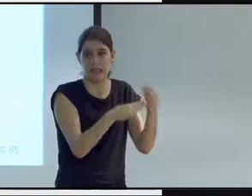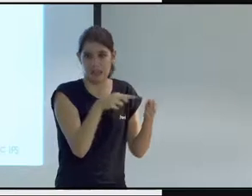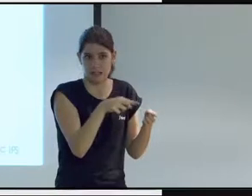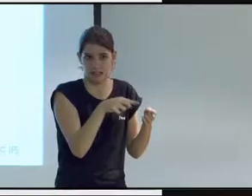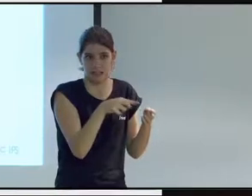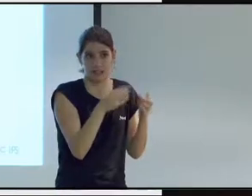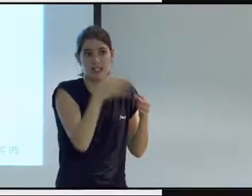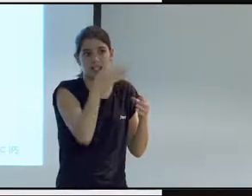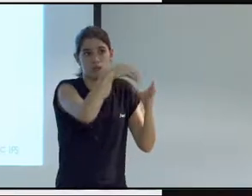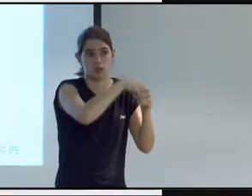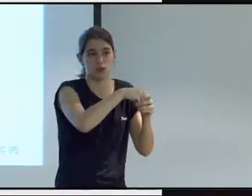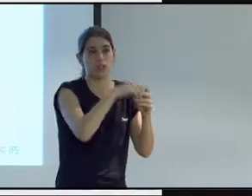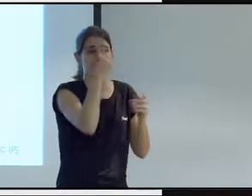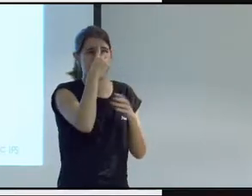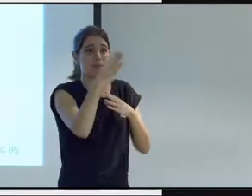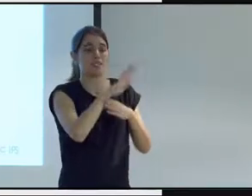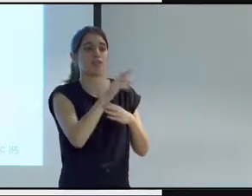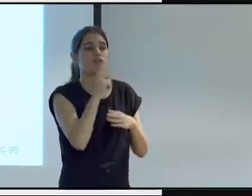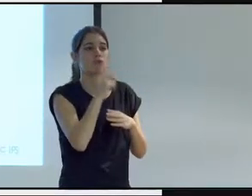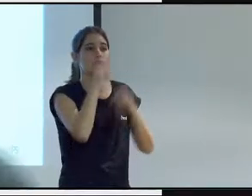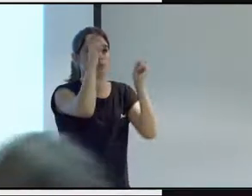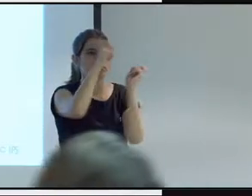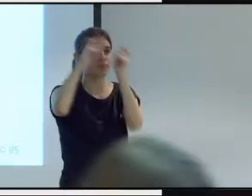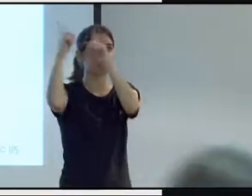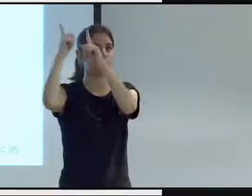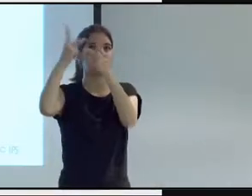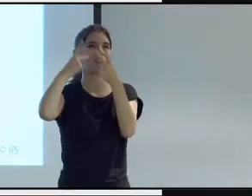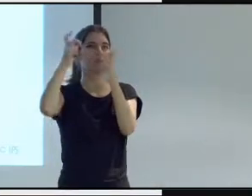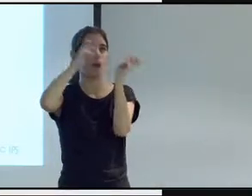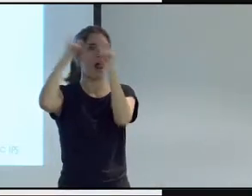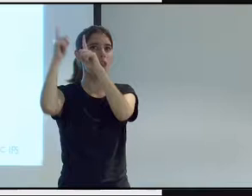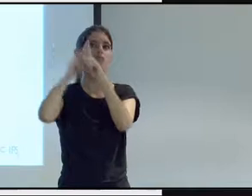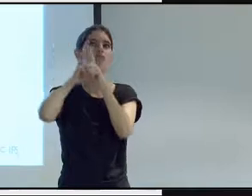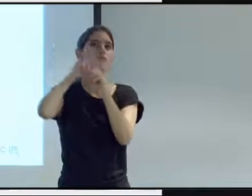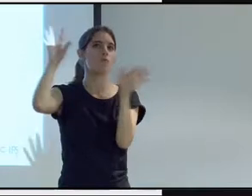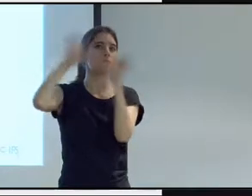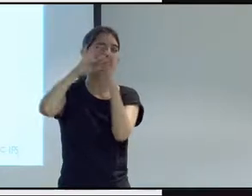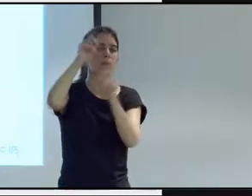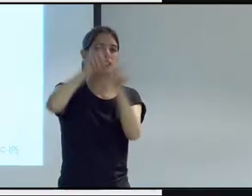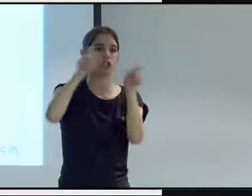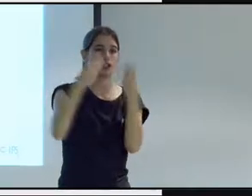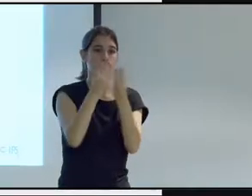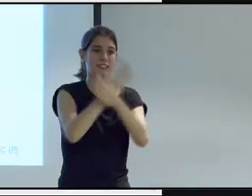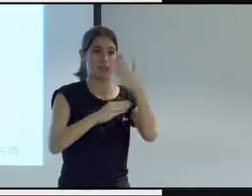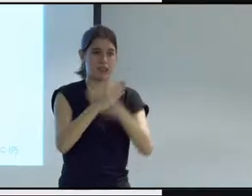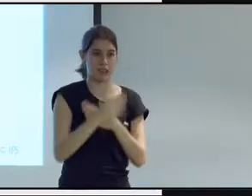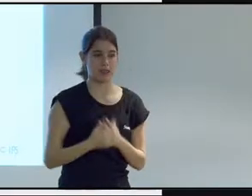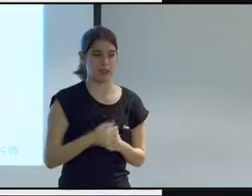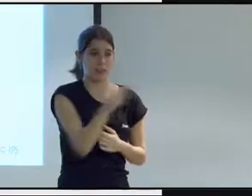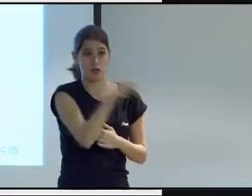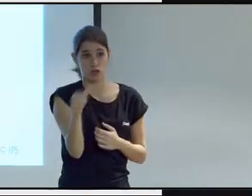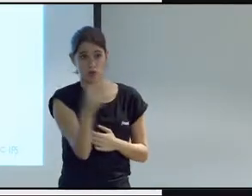Practices are things that are done in a discourse, and the representation would be image about persons with